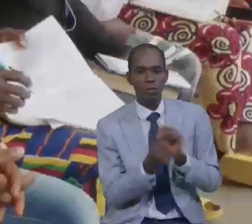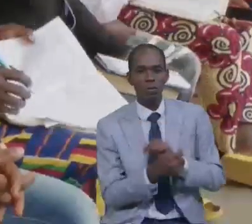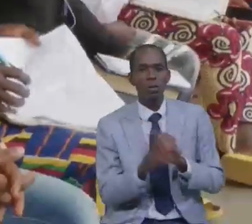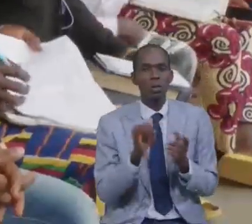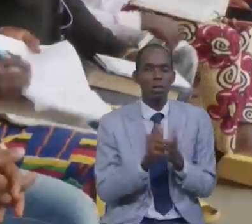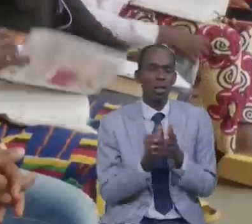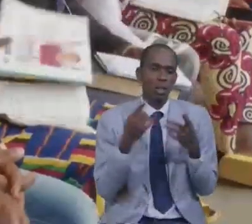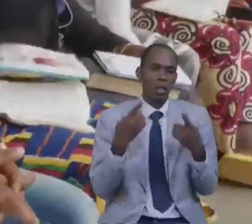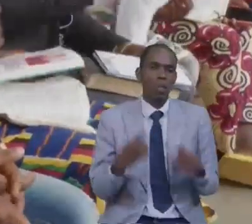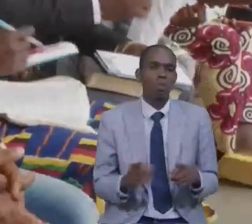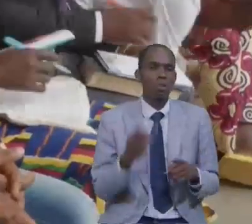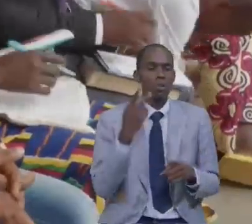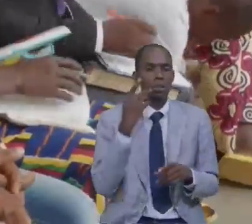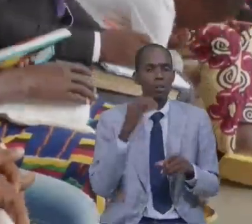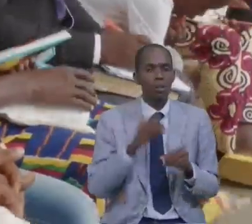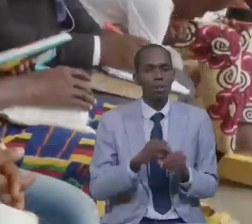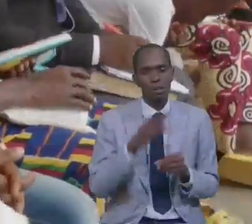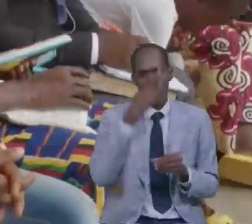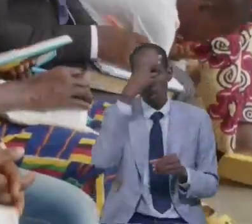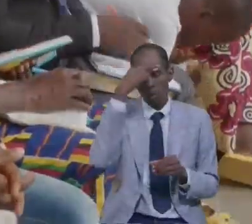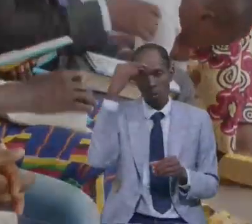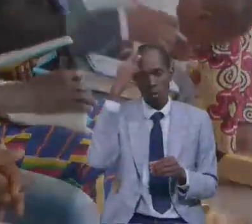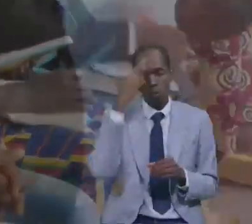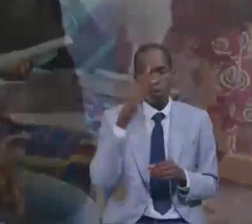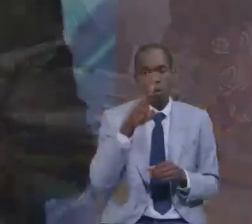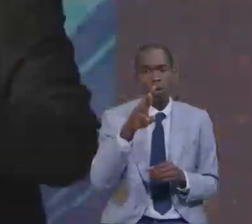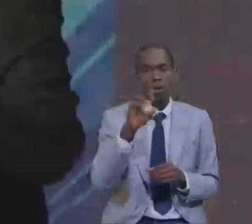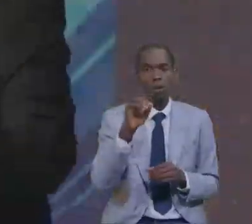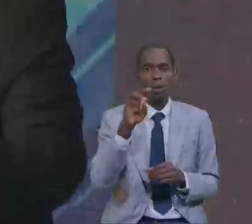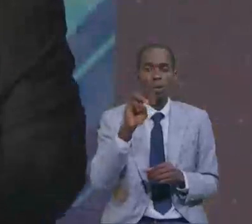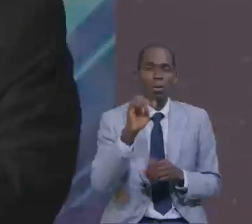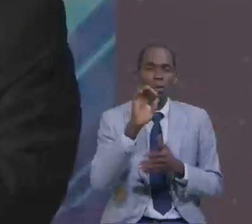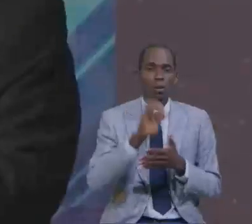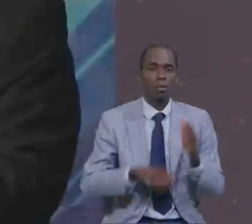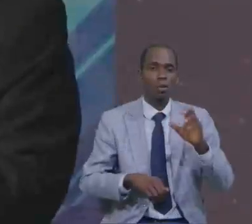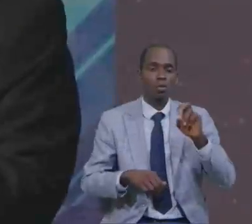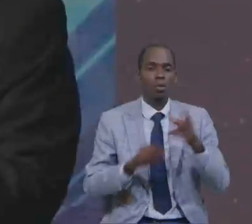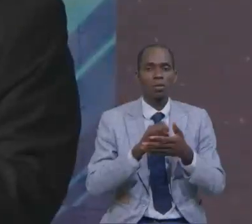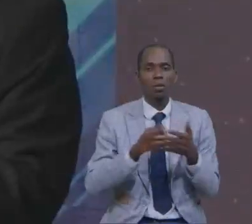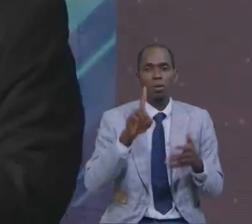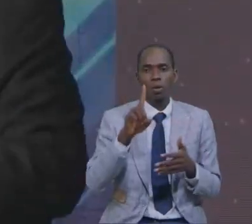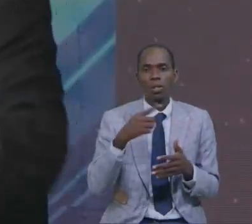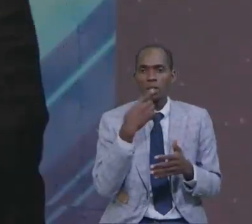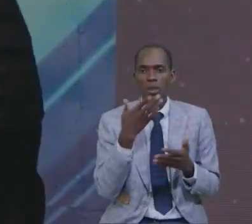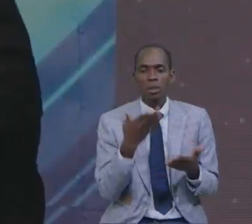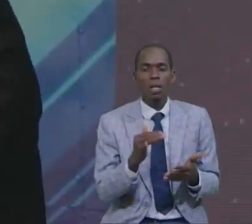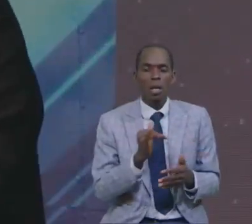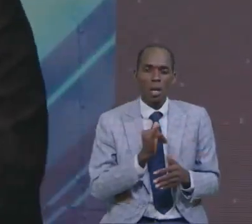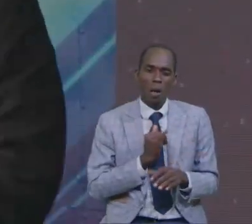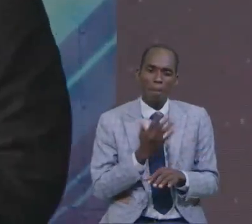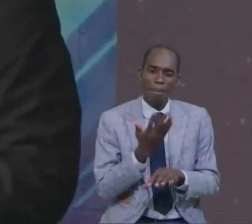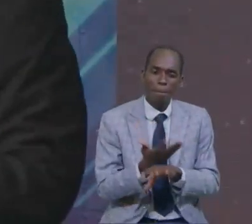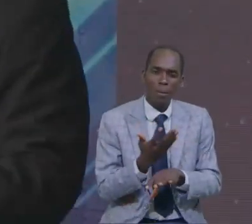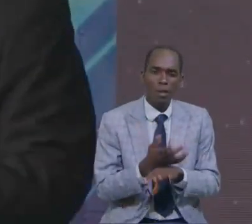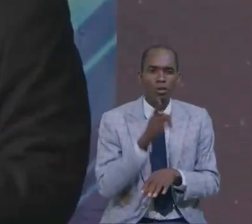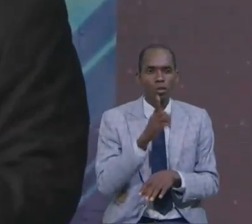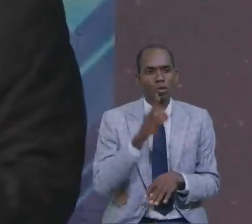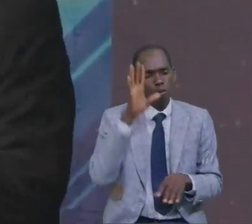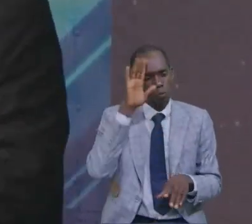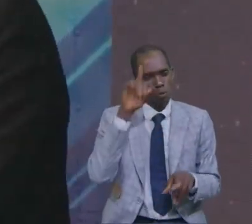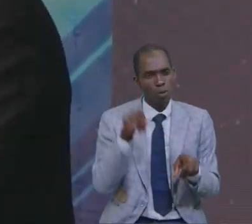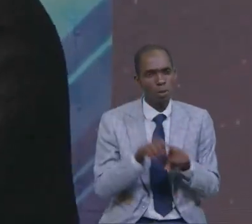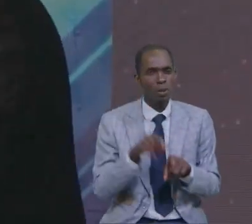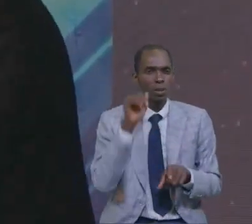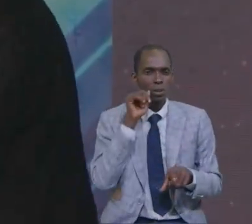therefore, brethren, by the mercies of God, the mercy that saved you, the mercy that blessed